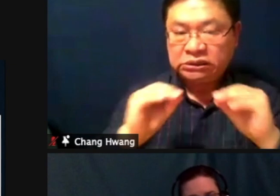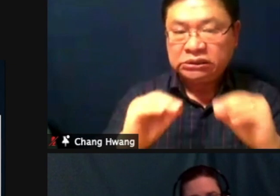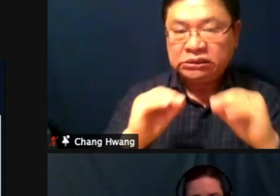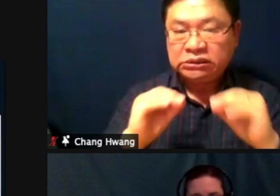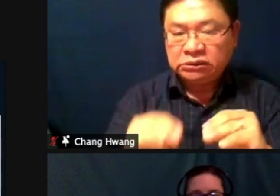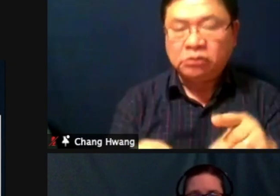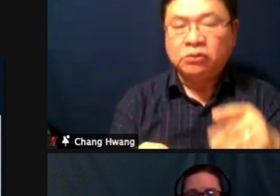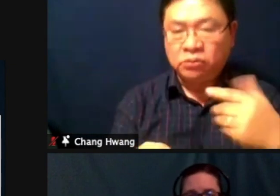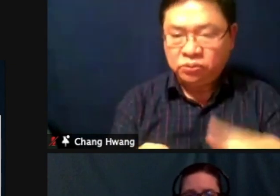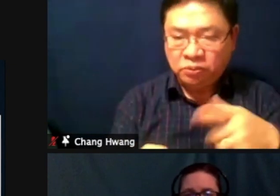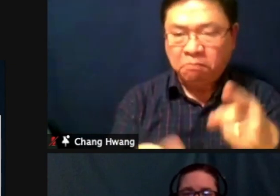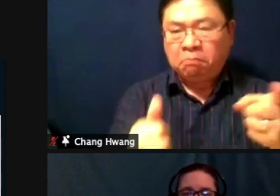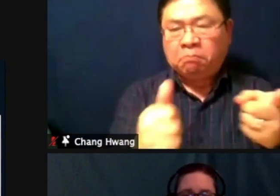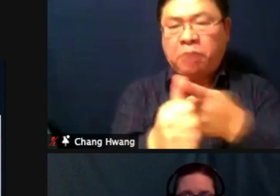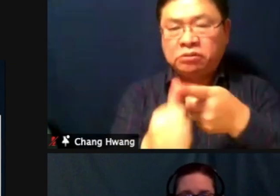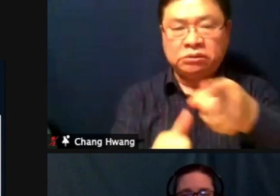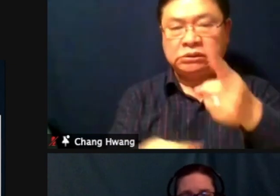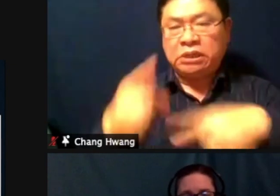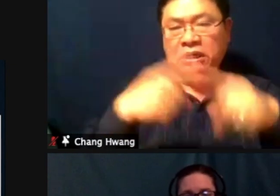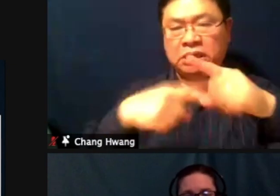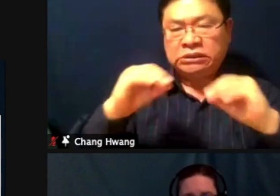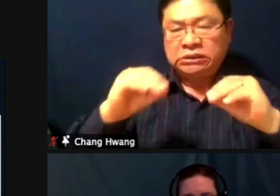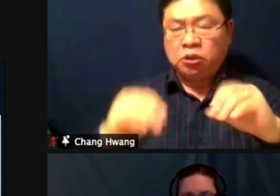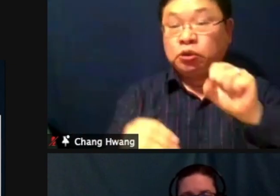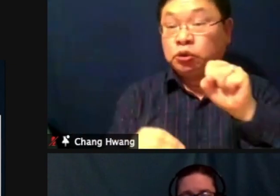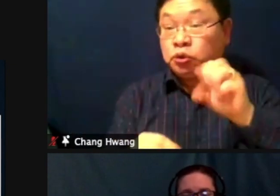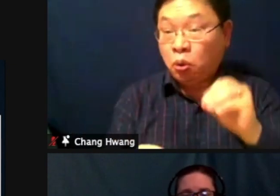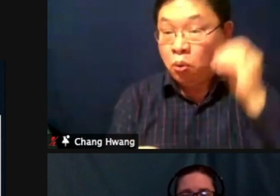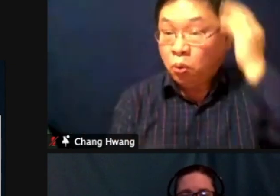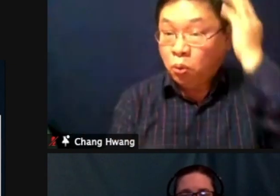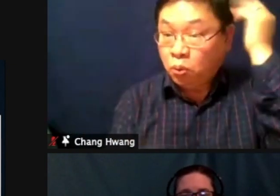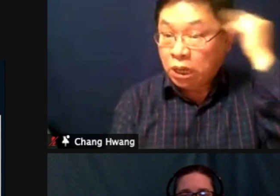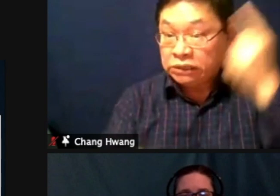an oral method at that point, so they were actually teaching sign.